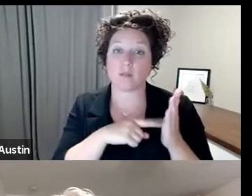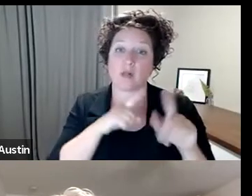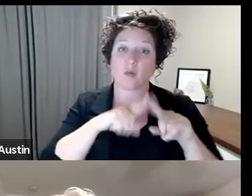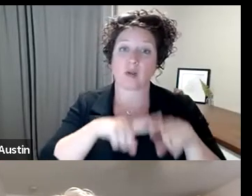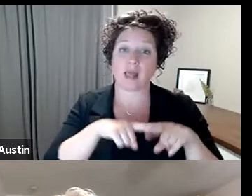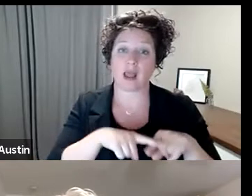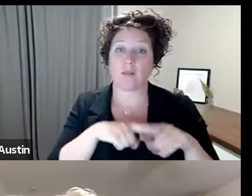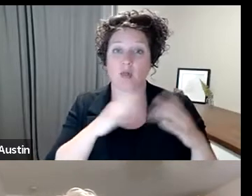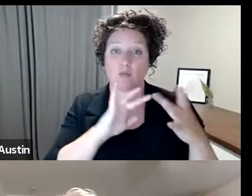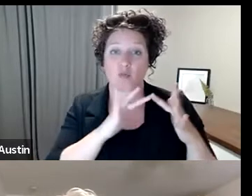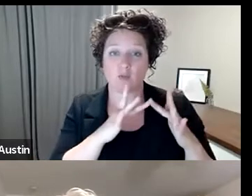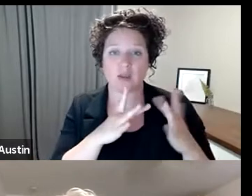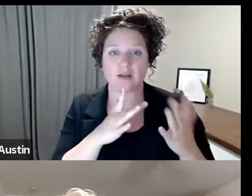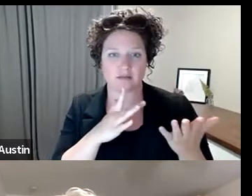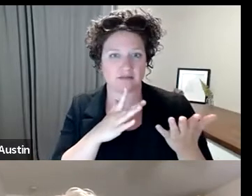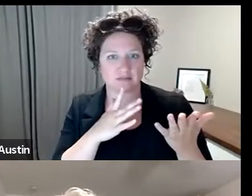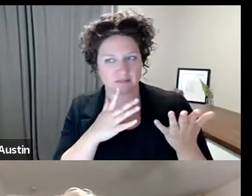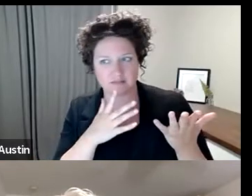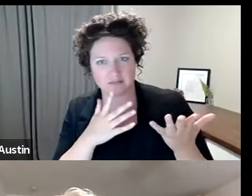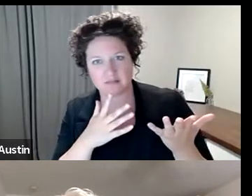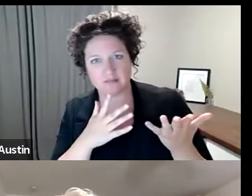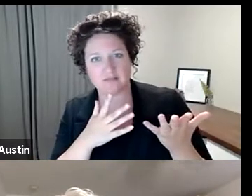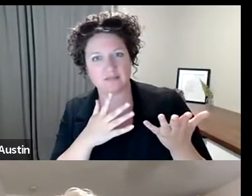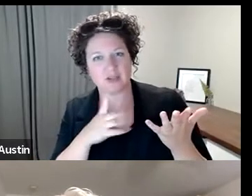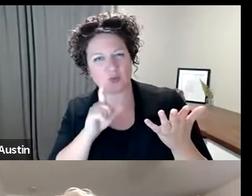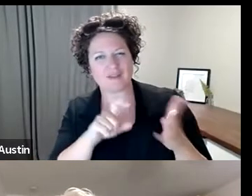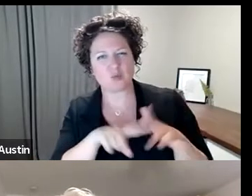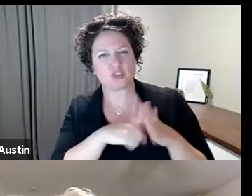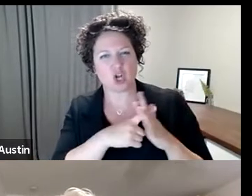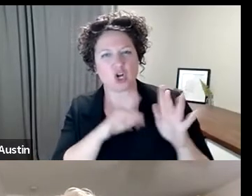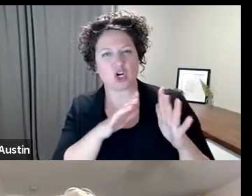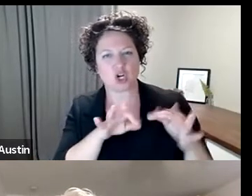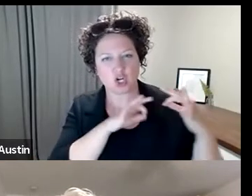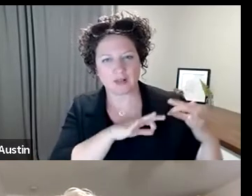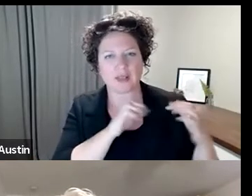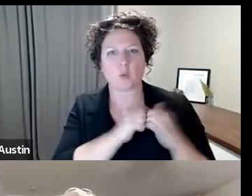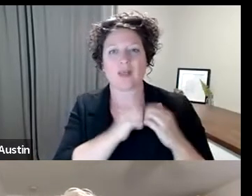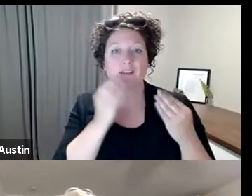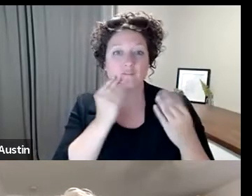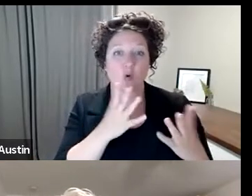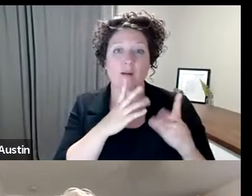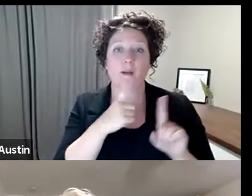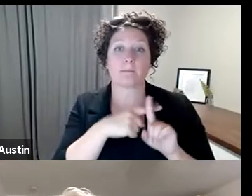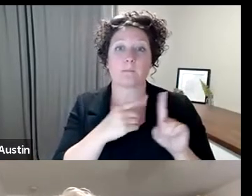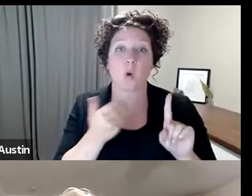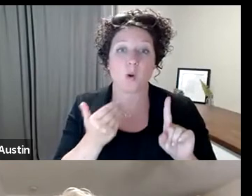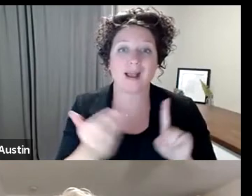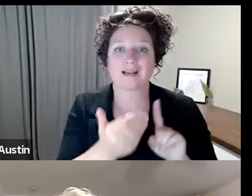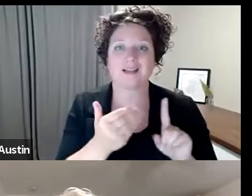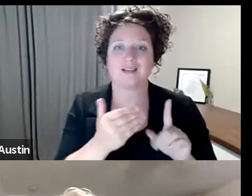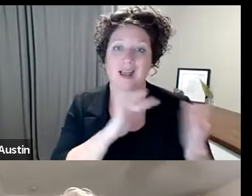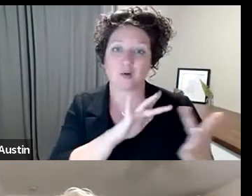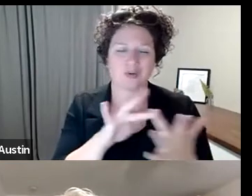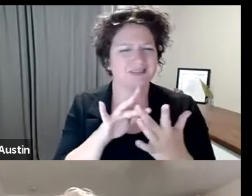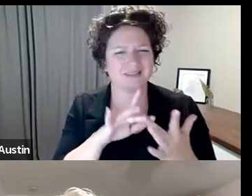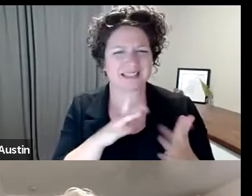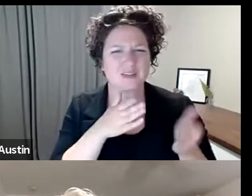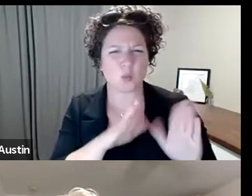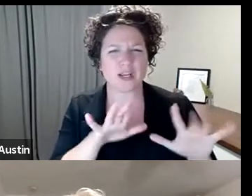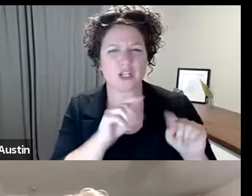broadband. Still, that starting early with informed, proactive outreach is still the way to go. And so is, you know,